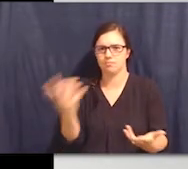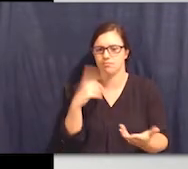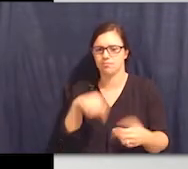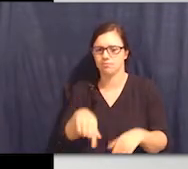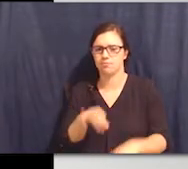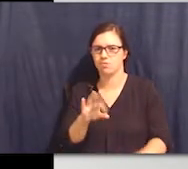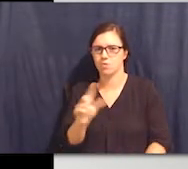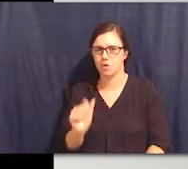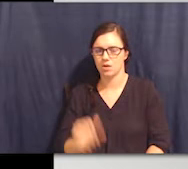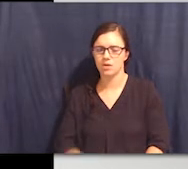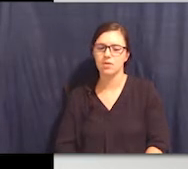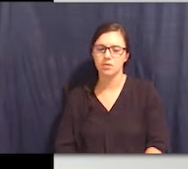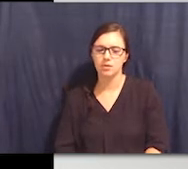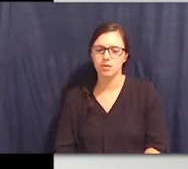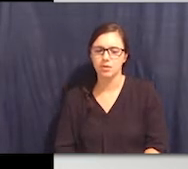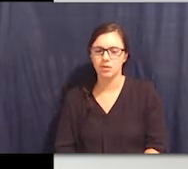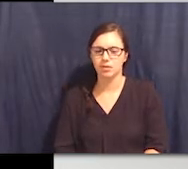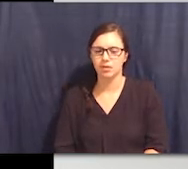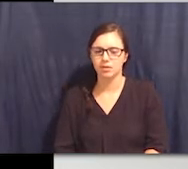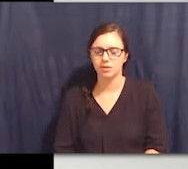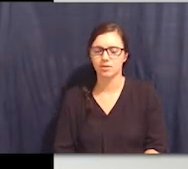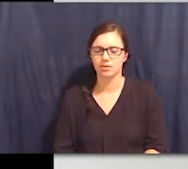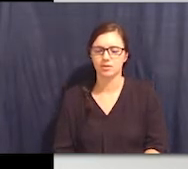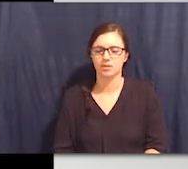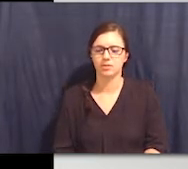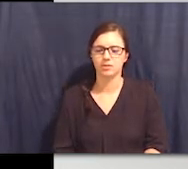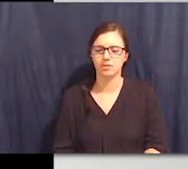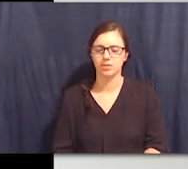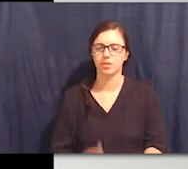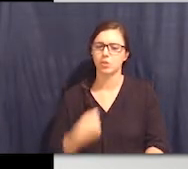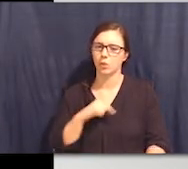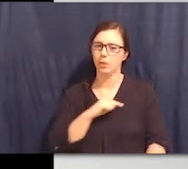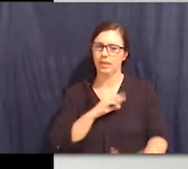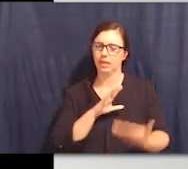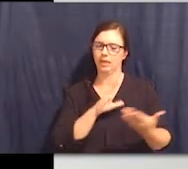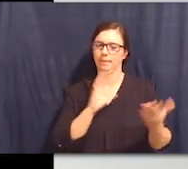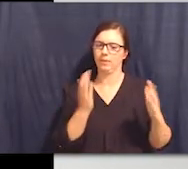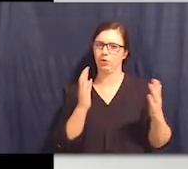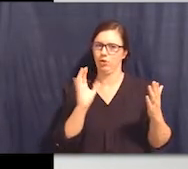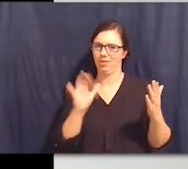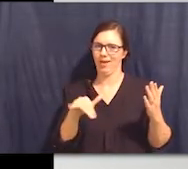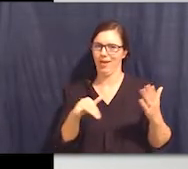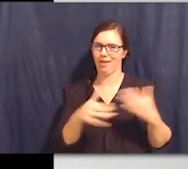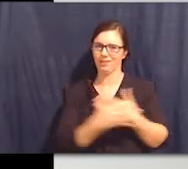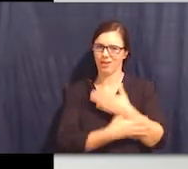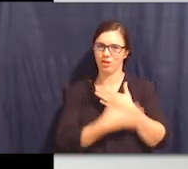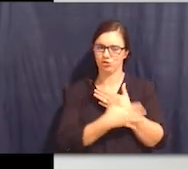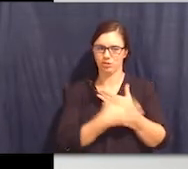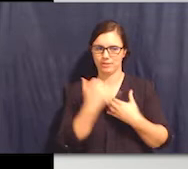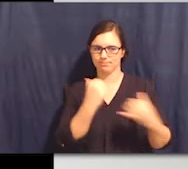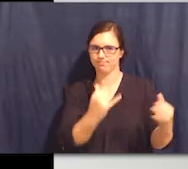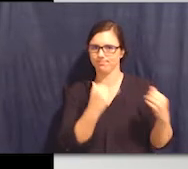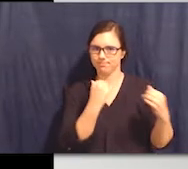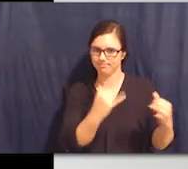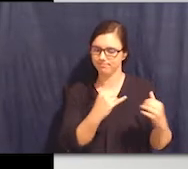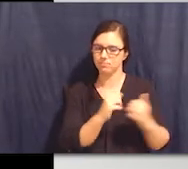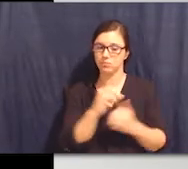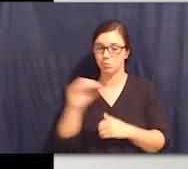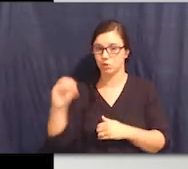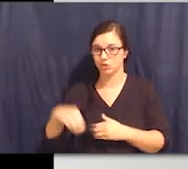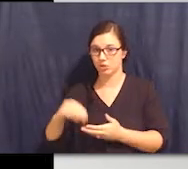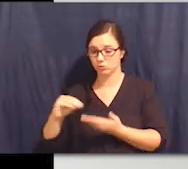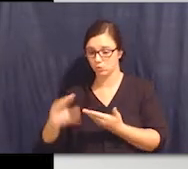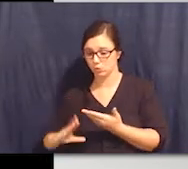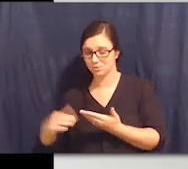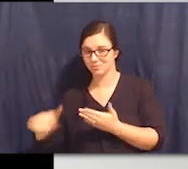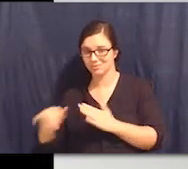in Florida? So we mirror that we're mirroring the nation, and that the percentage of students